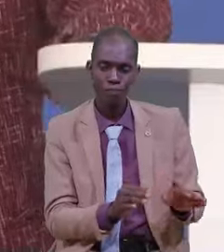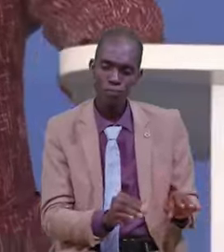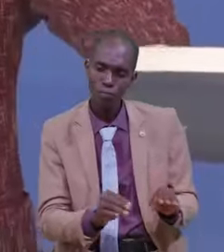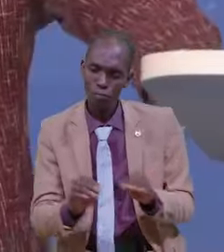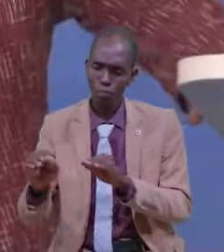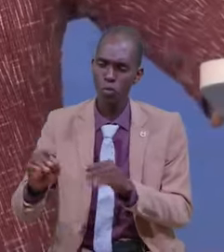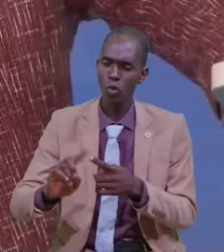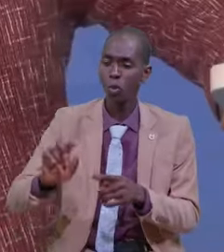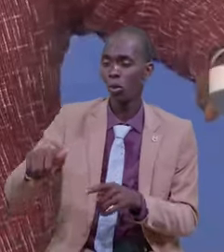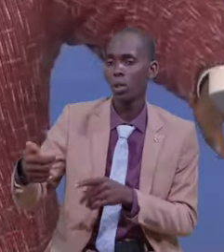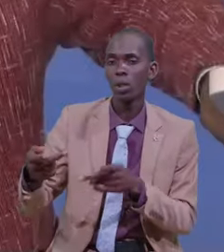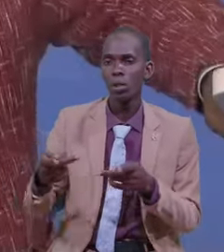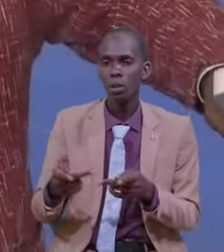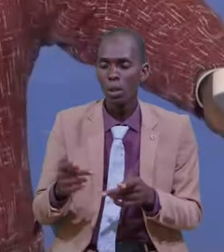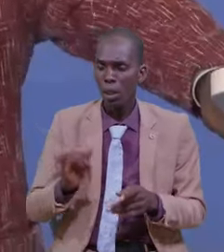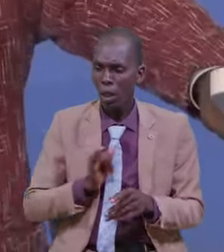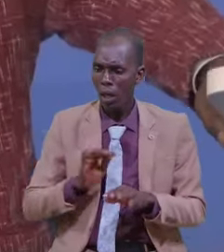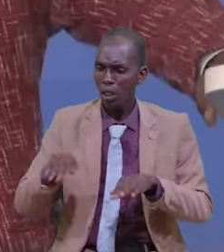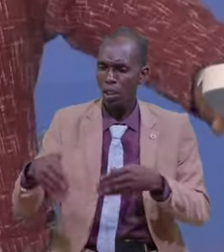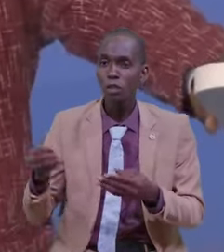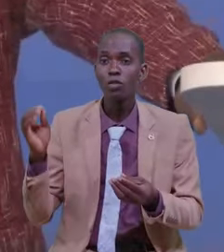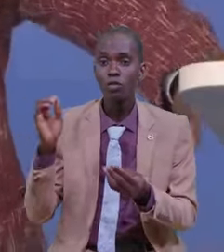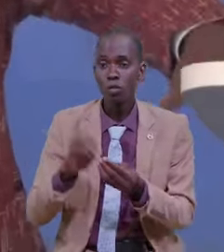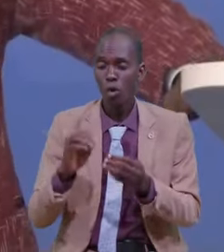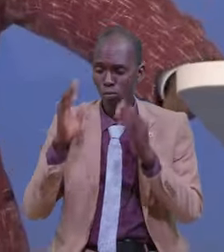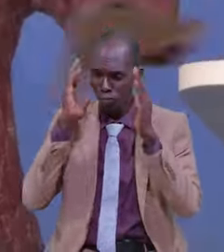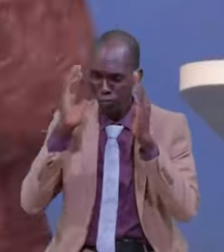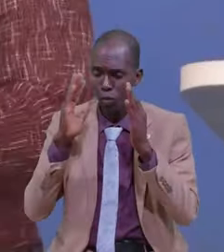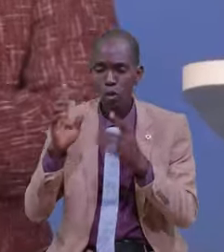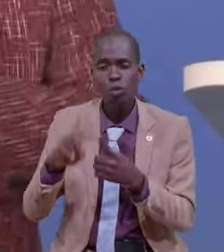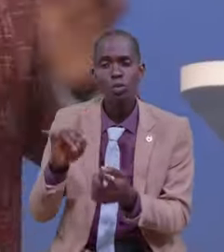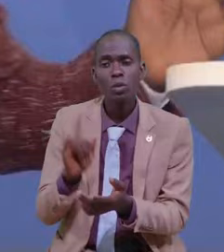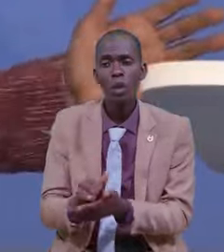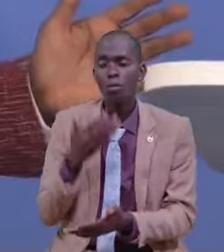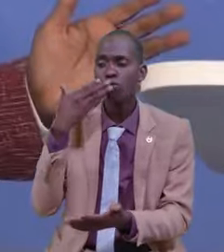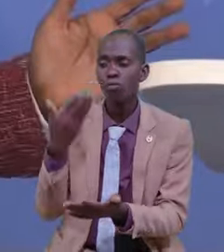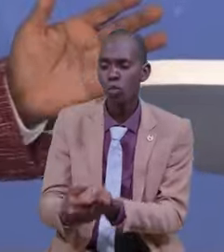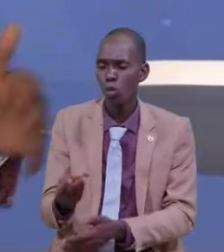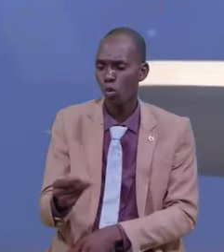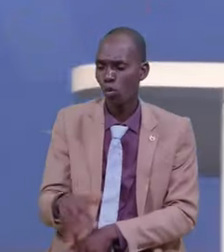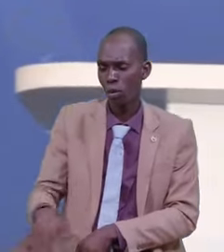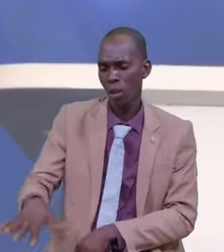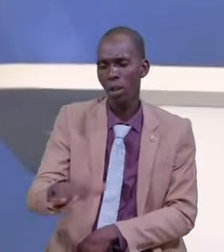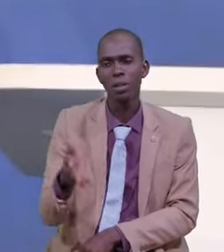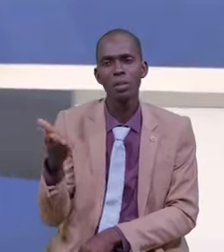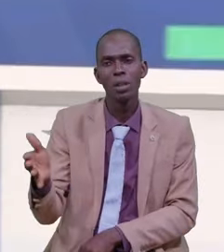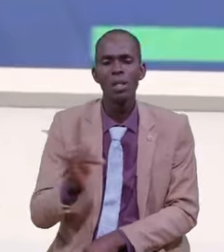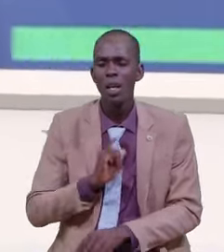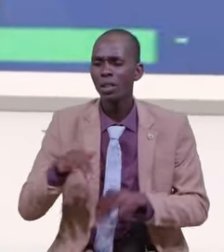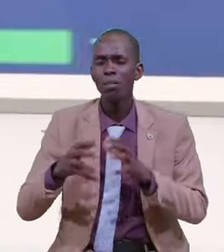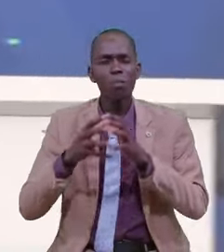do? I give more attention to ground number four. I give more time to